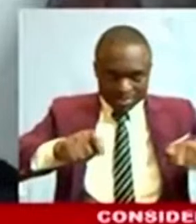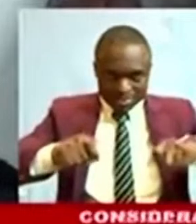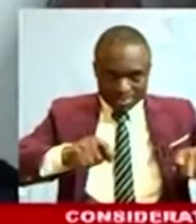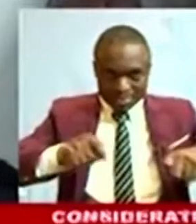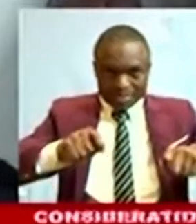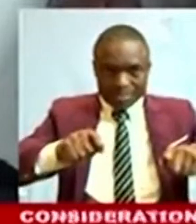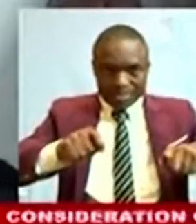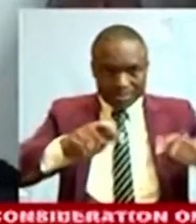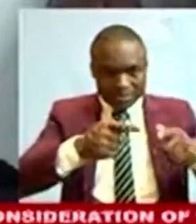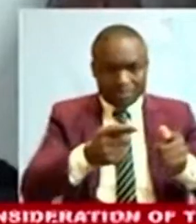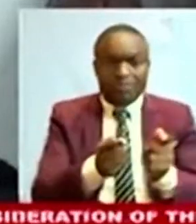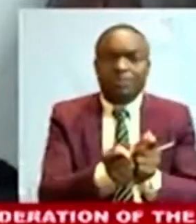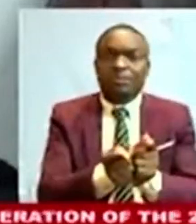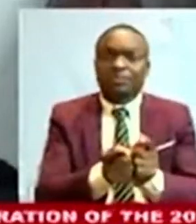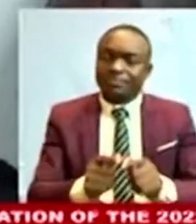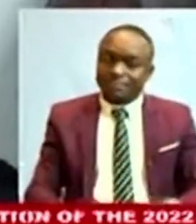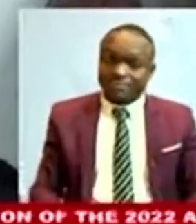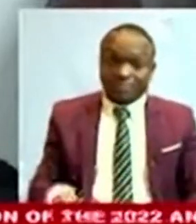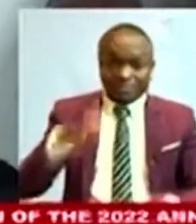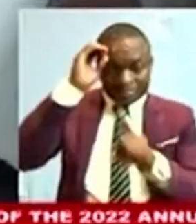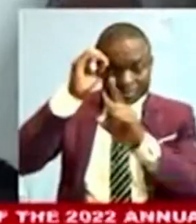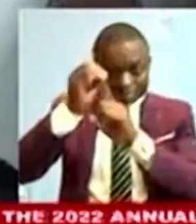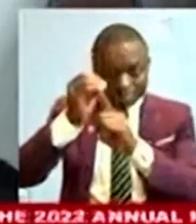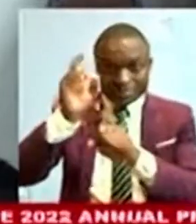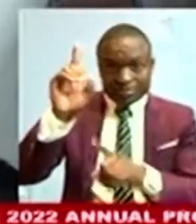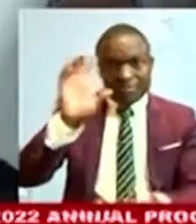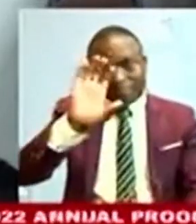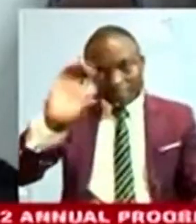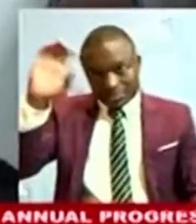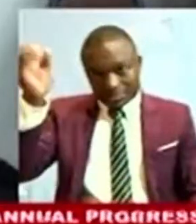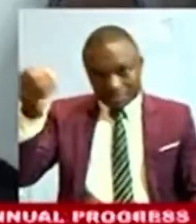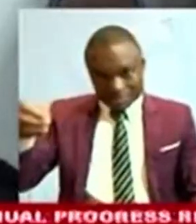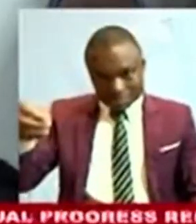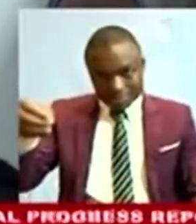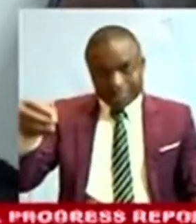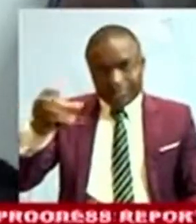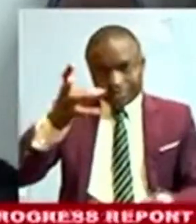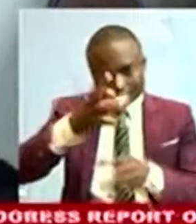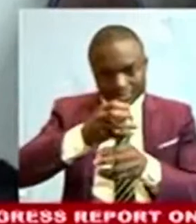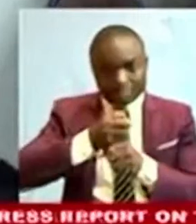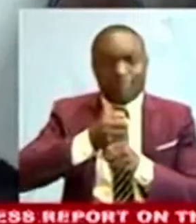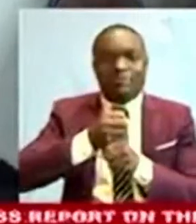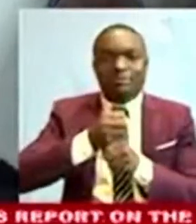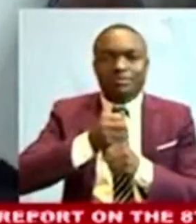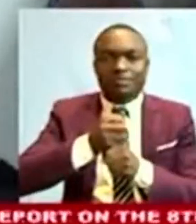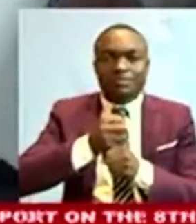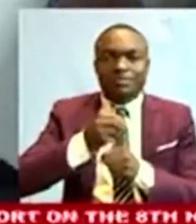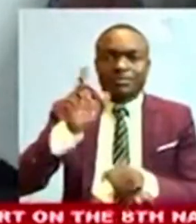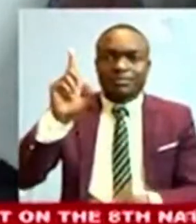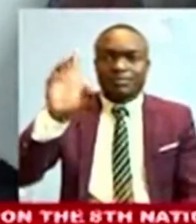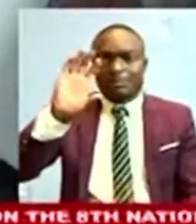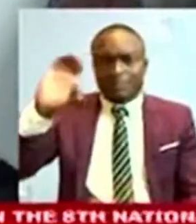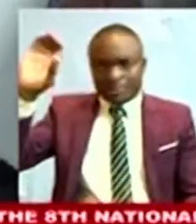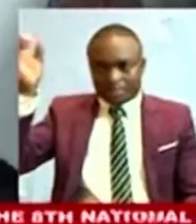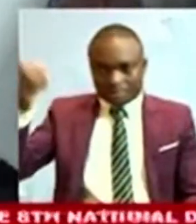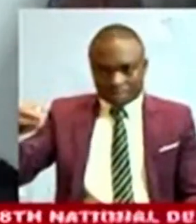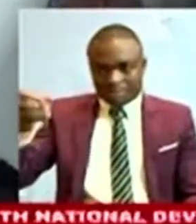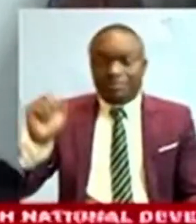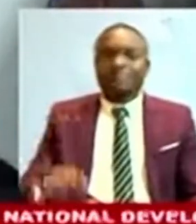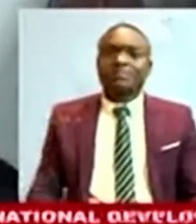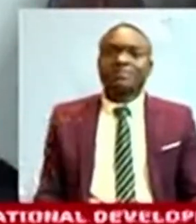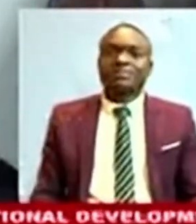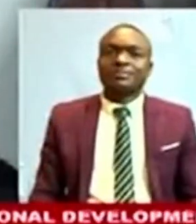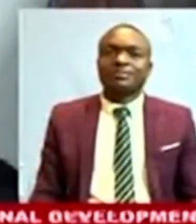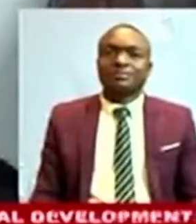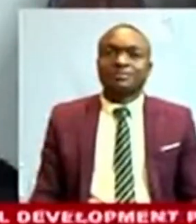indicator. The target was 100%. The achievement was 100%.